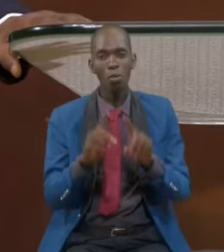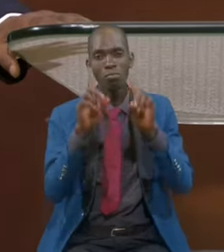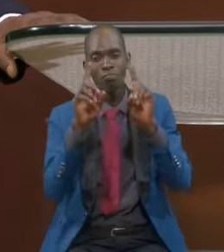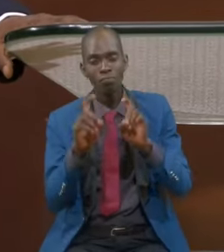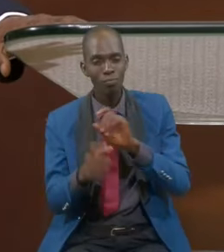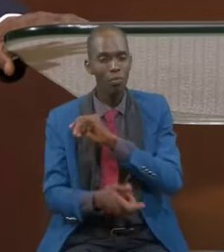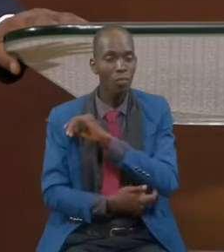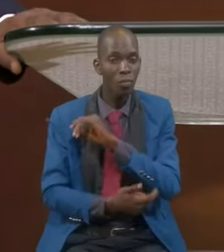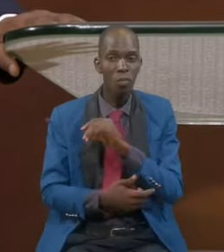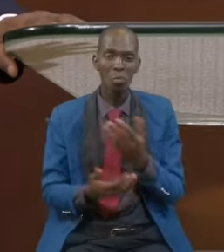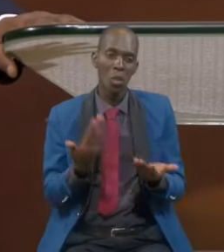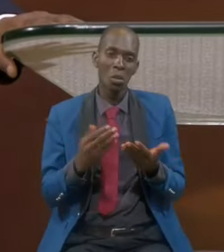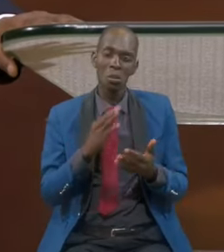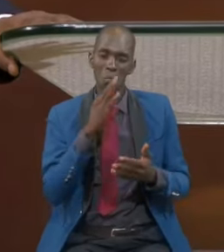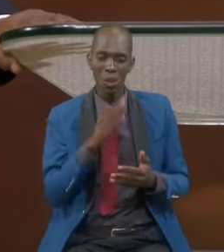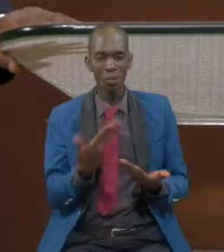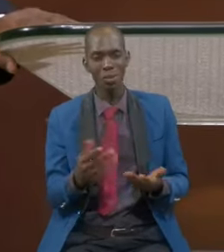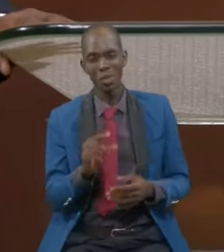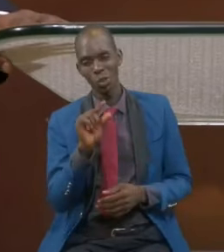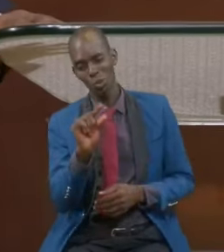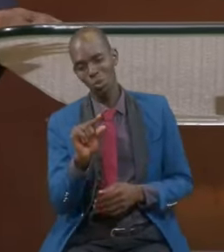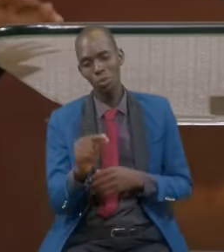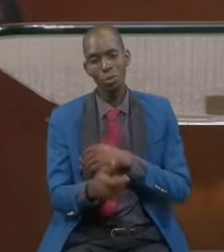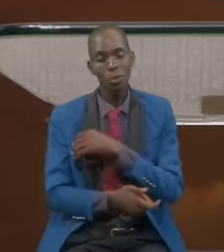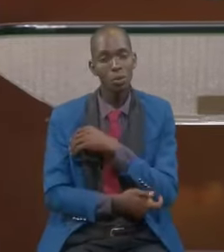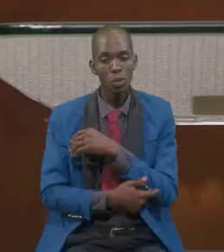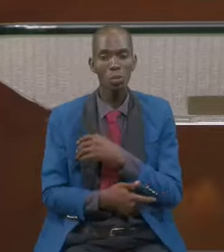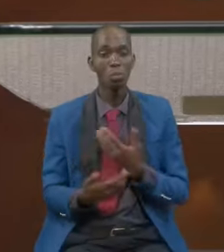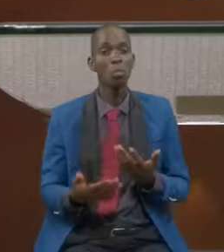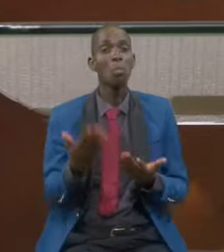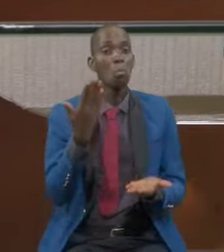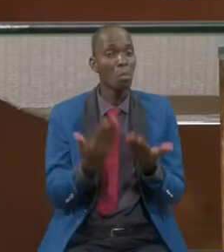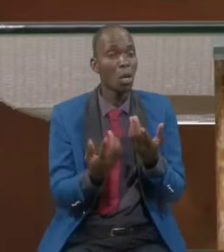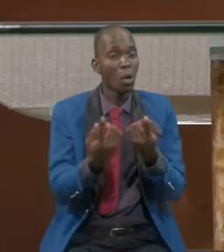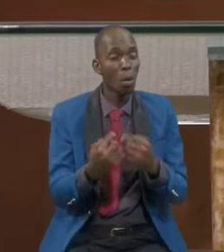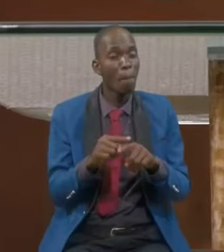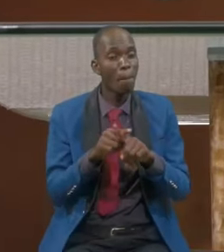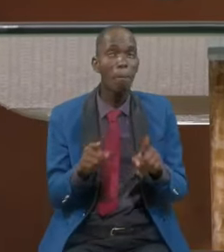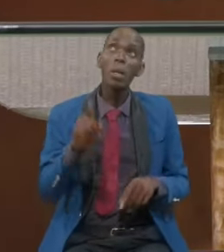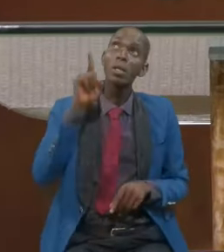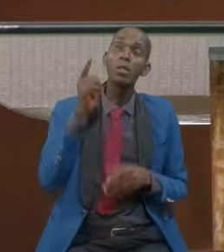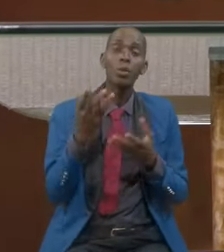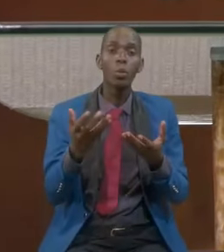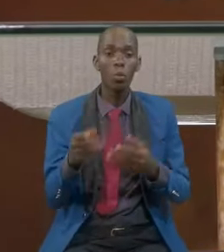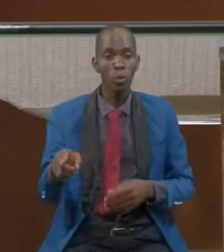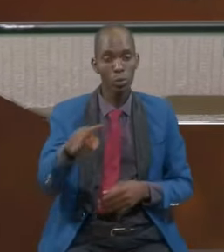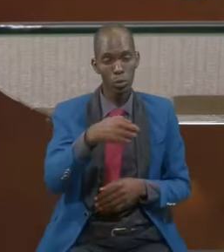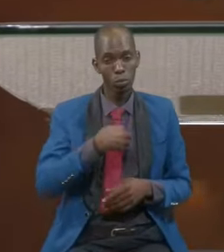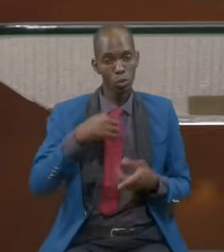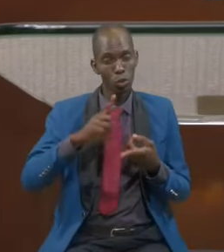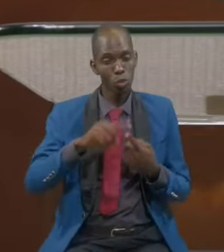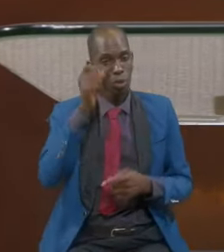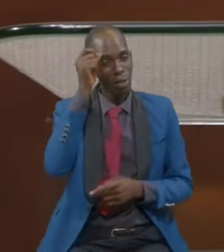even local tribulation might come. But he wants us to understand that as Christ